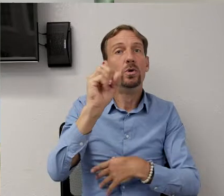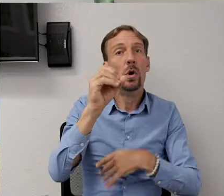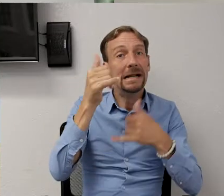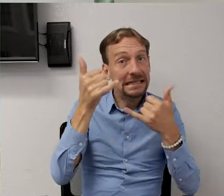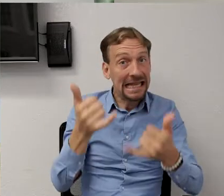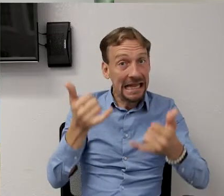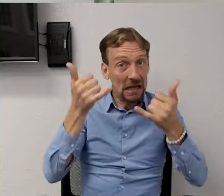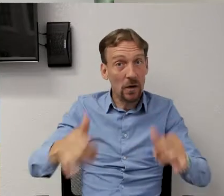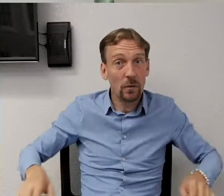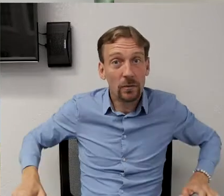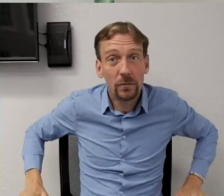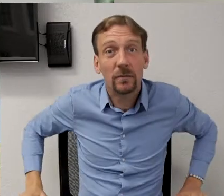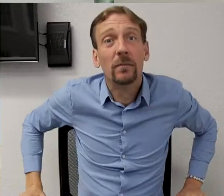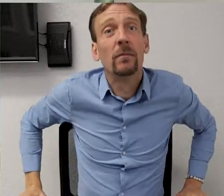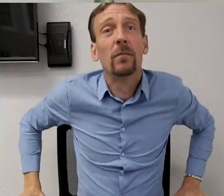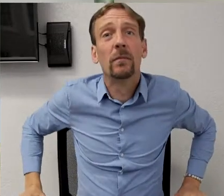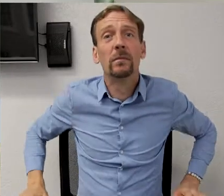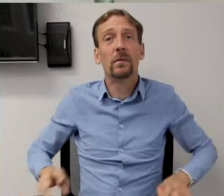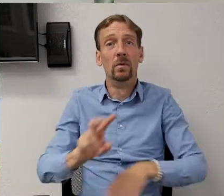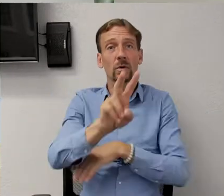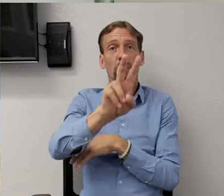now we have